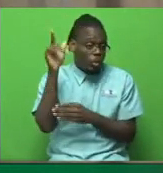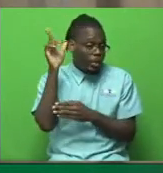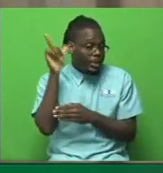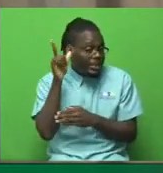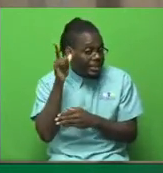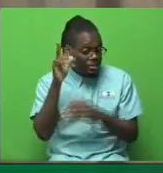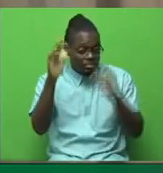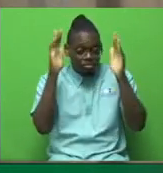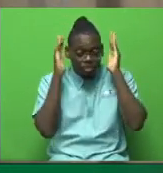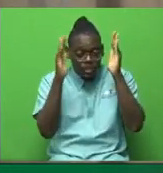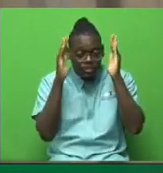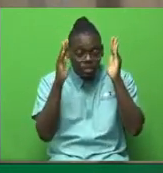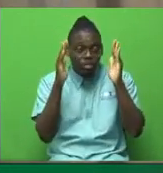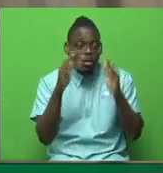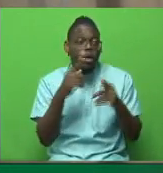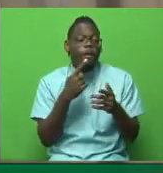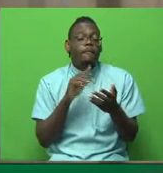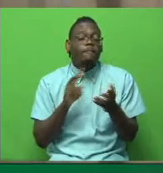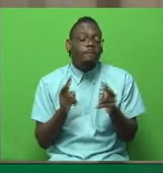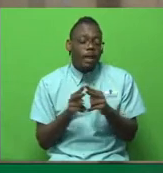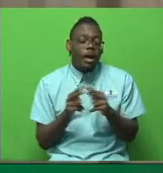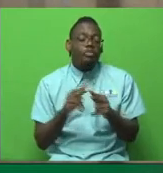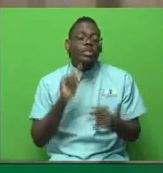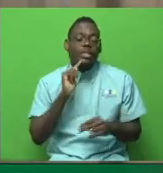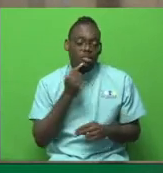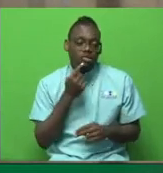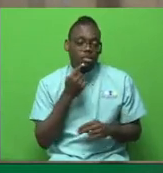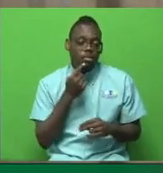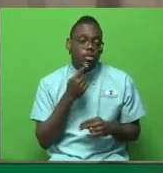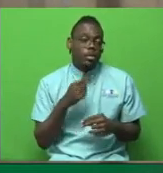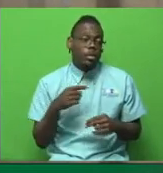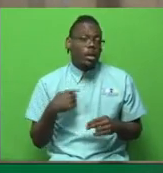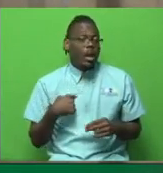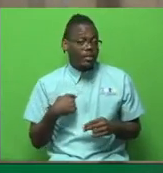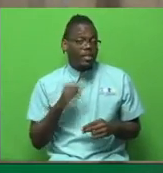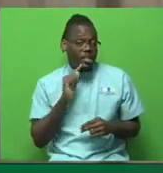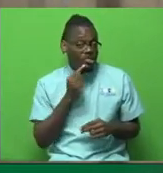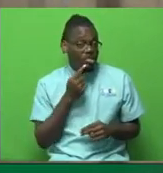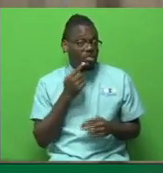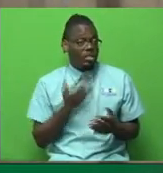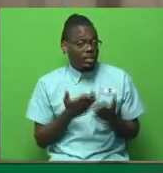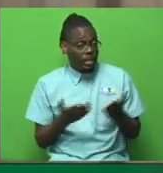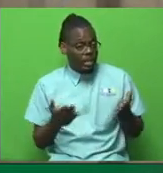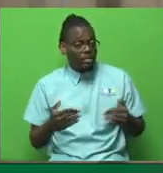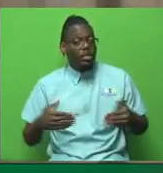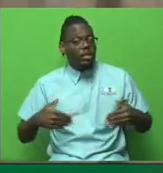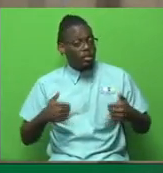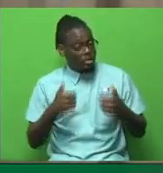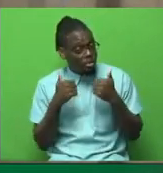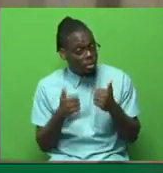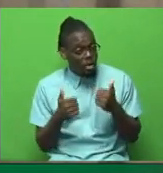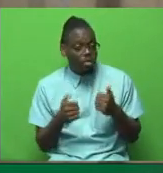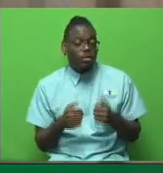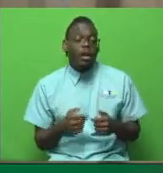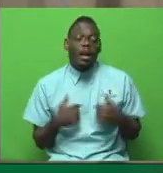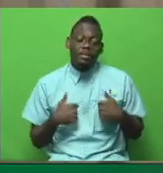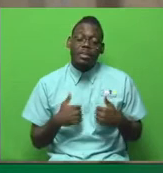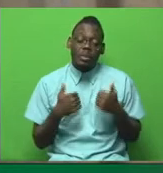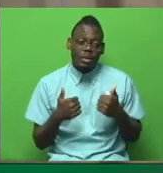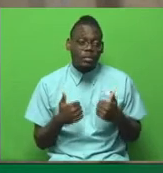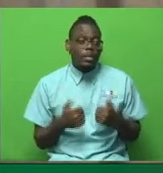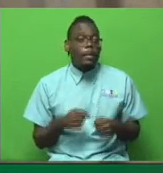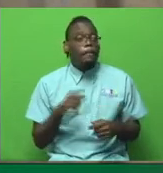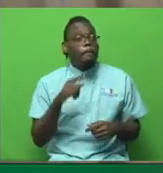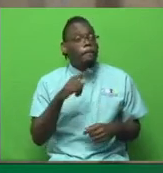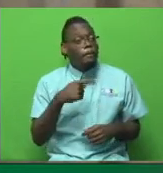very serious when they say things are going well they are being very serious when they berate you for expecting